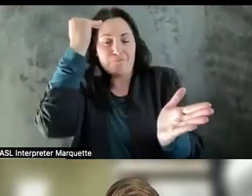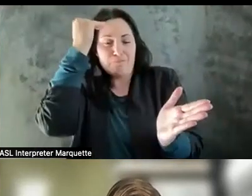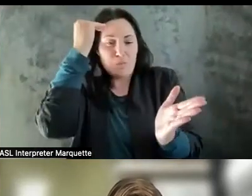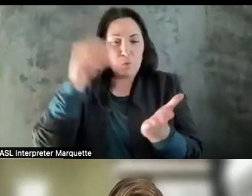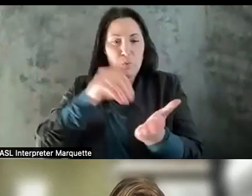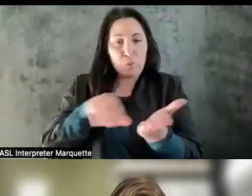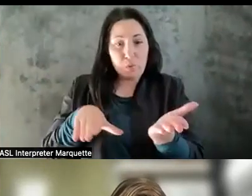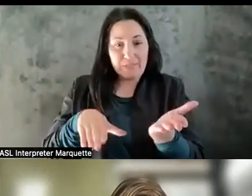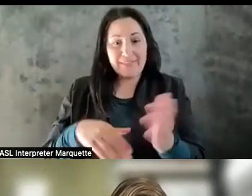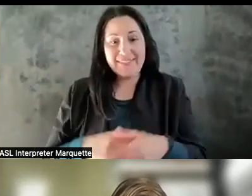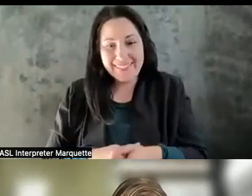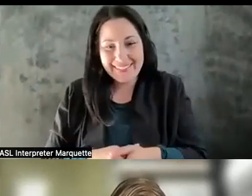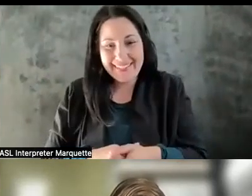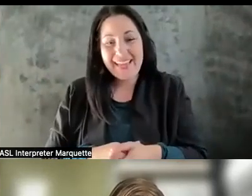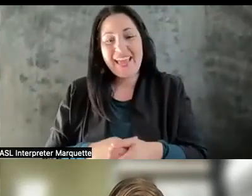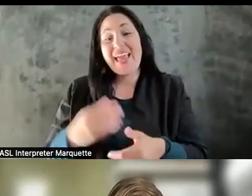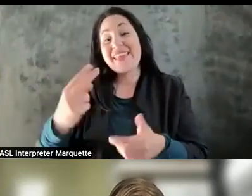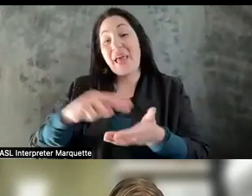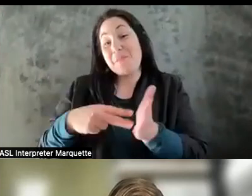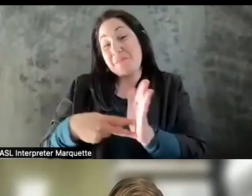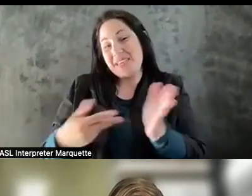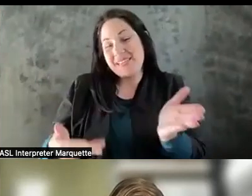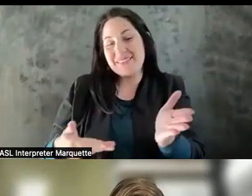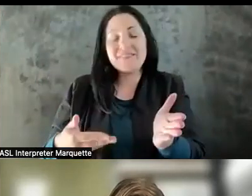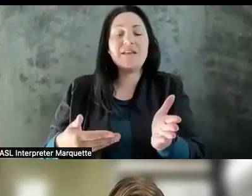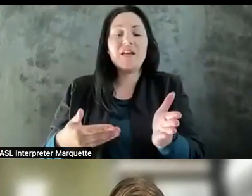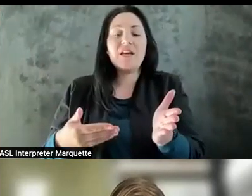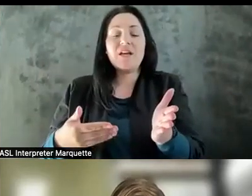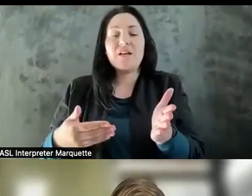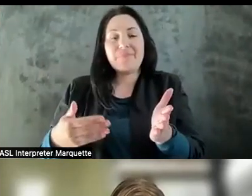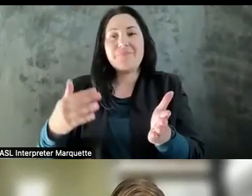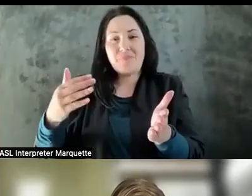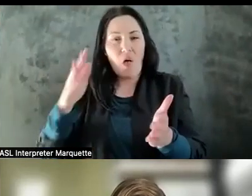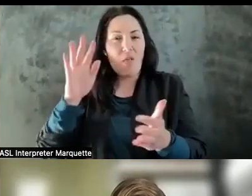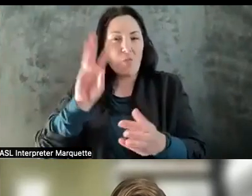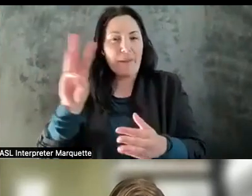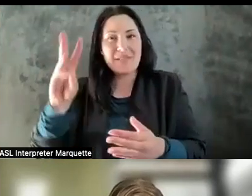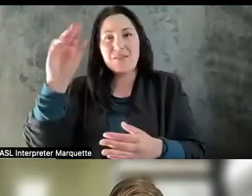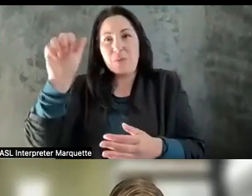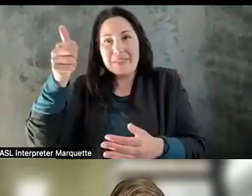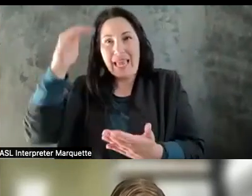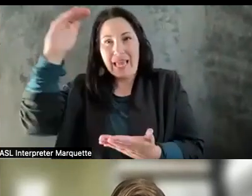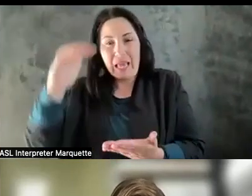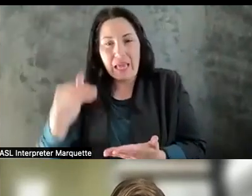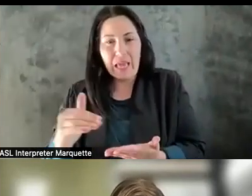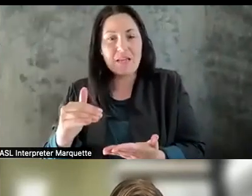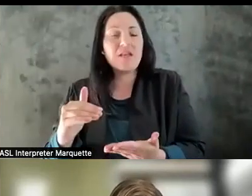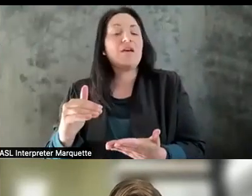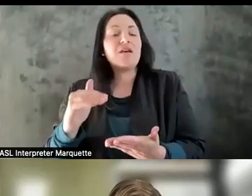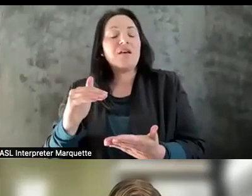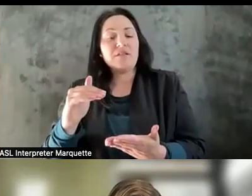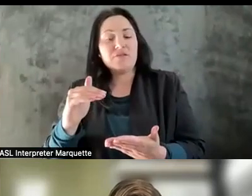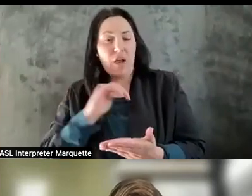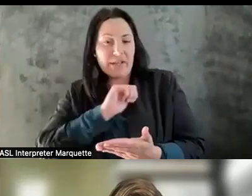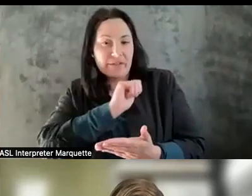what that definition is really those 10 qualities and attributes. And that's talking about being